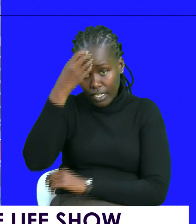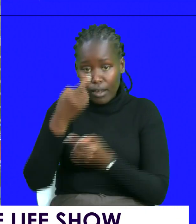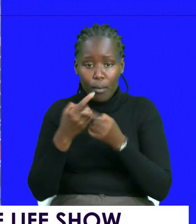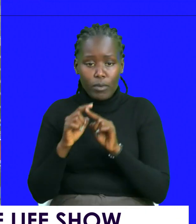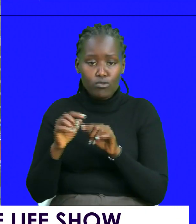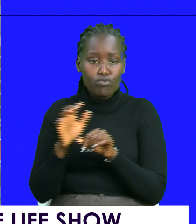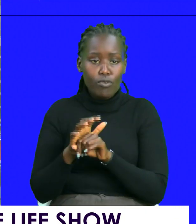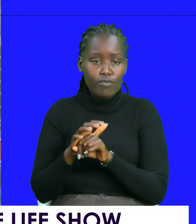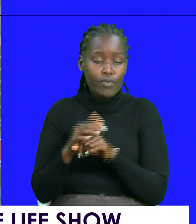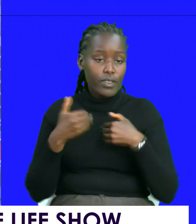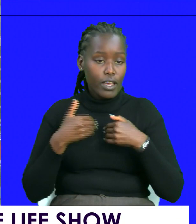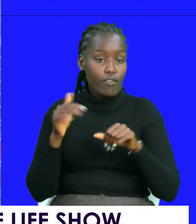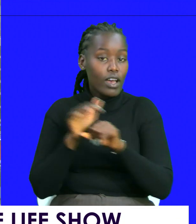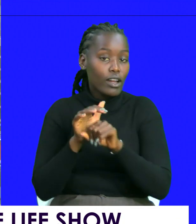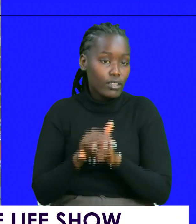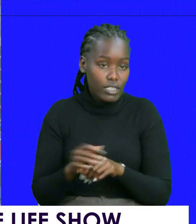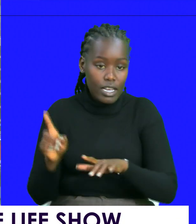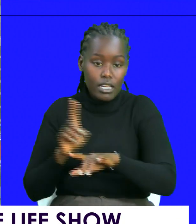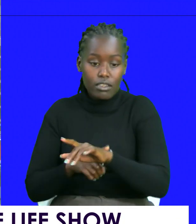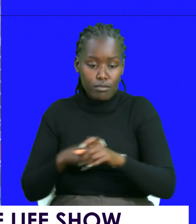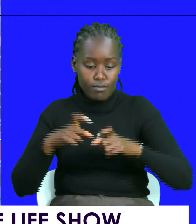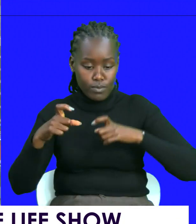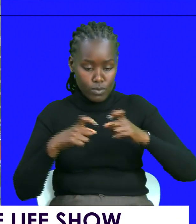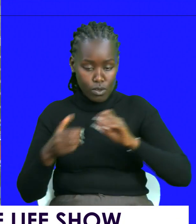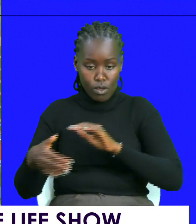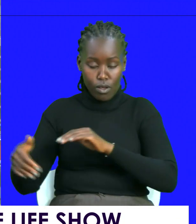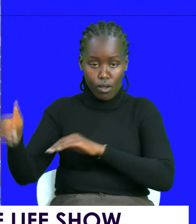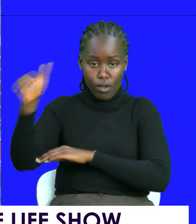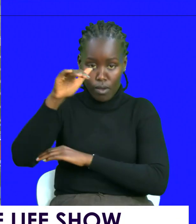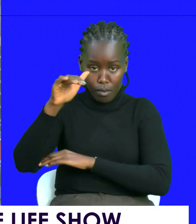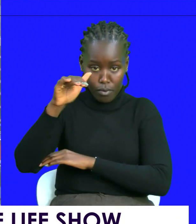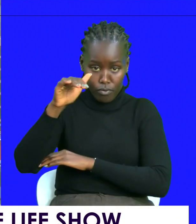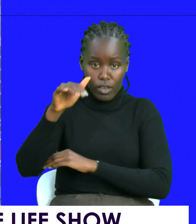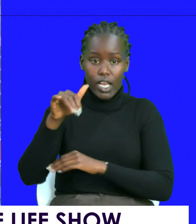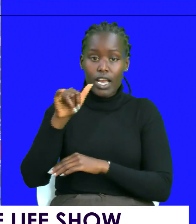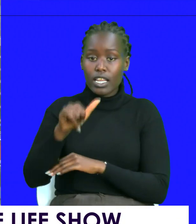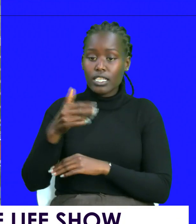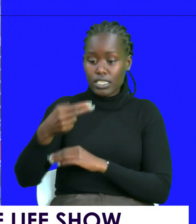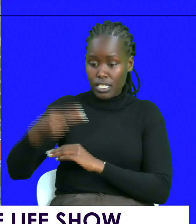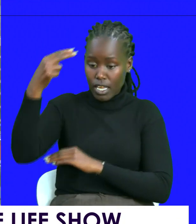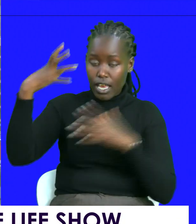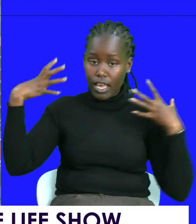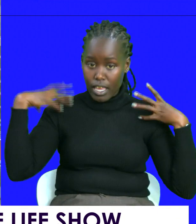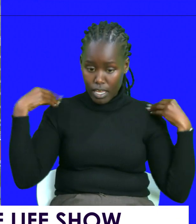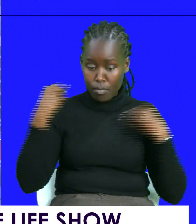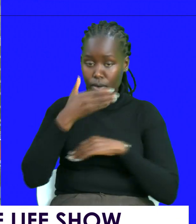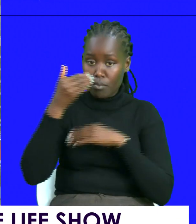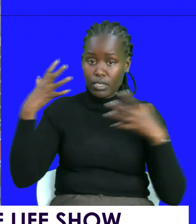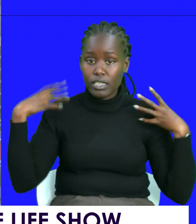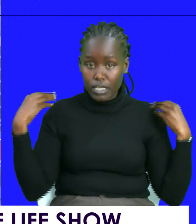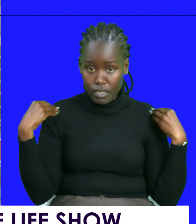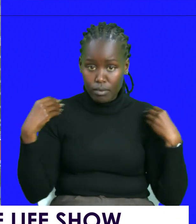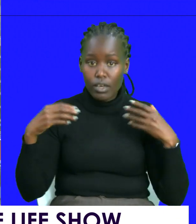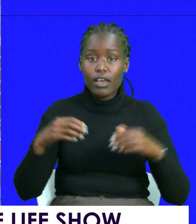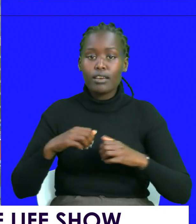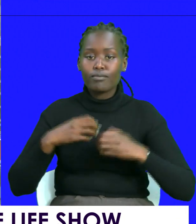when we operate in light, when you operate above, that is the bigger game. That is the higher game. That is the better game. The game of